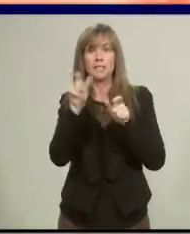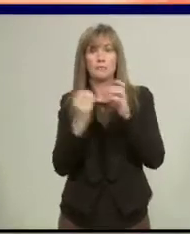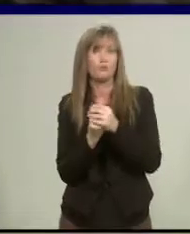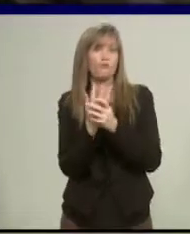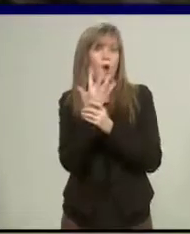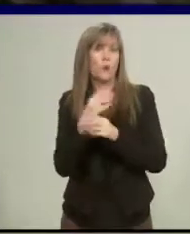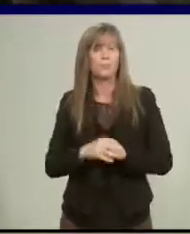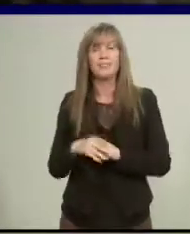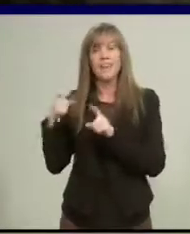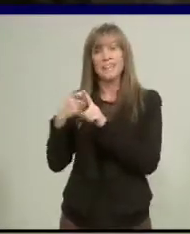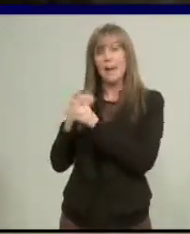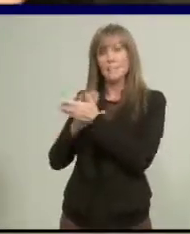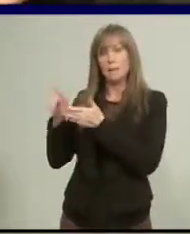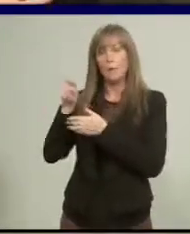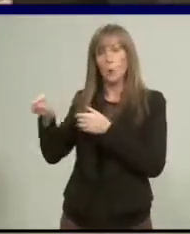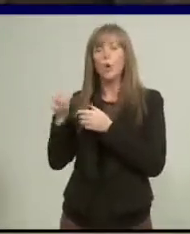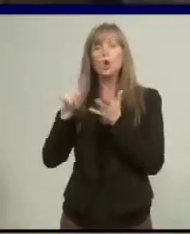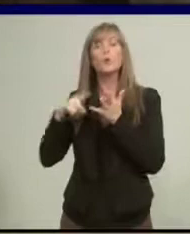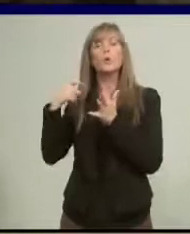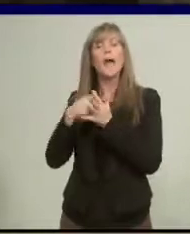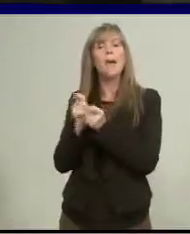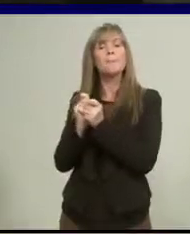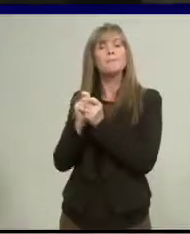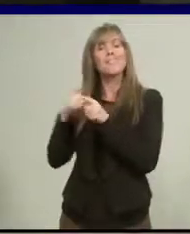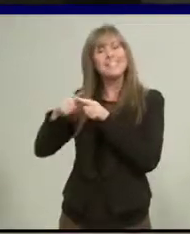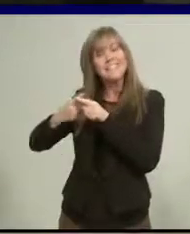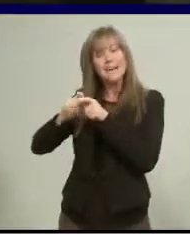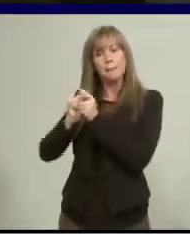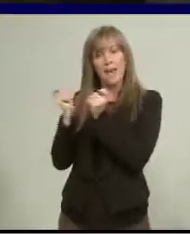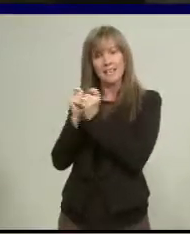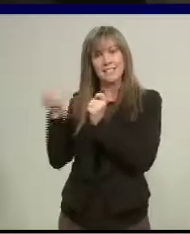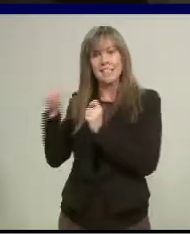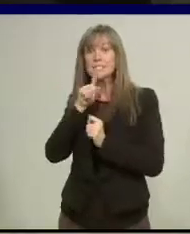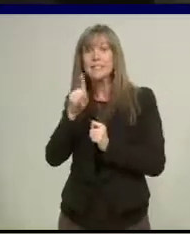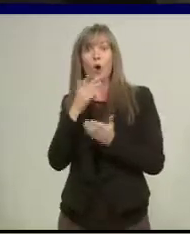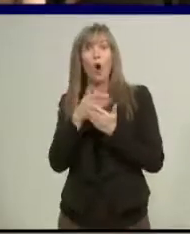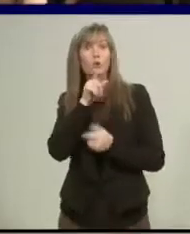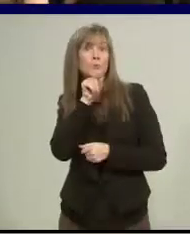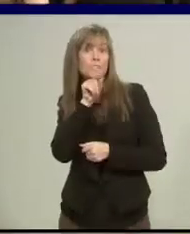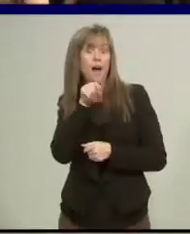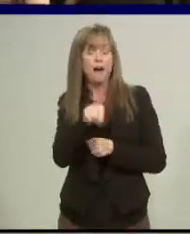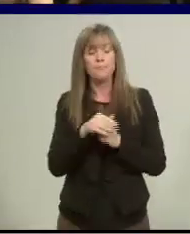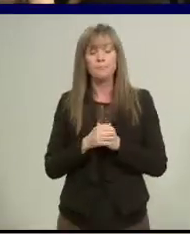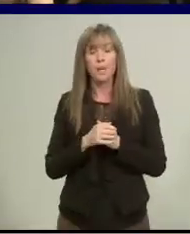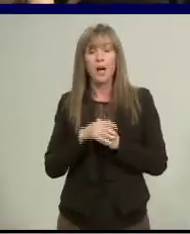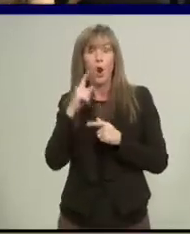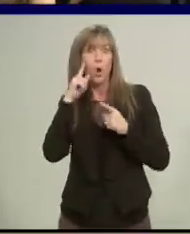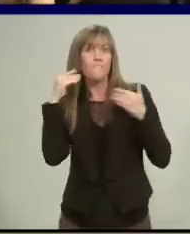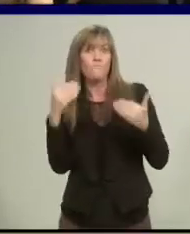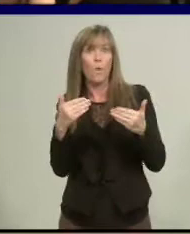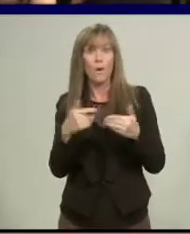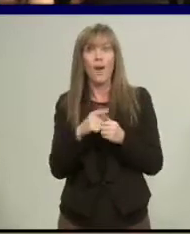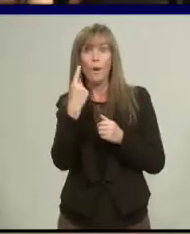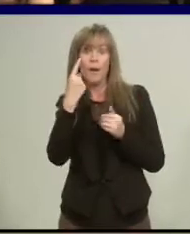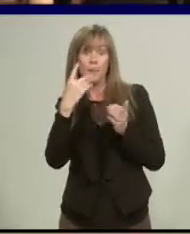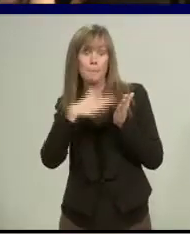Heppel, the editor of a leading UK knitting magazine, recently tweeted, "The thing she looks forward to most at the beginning of each month